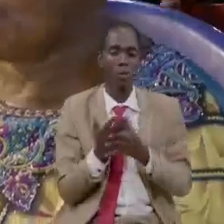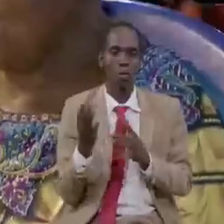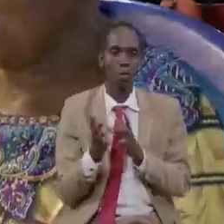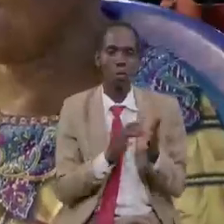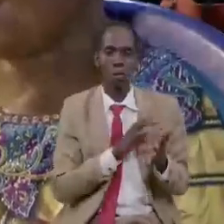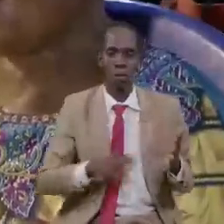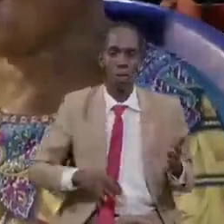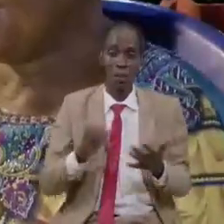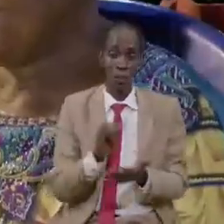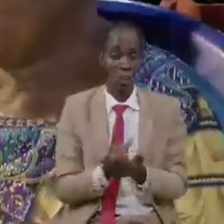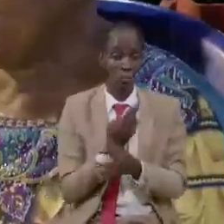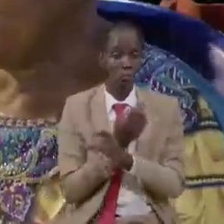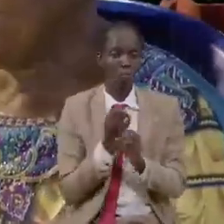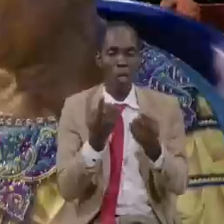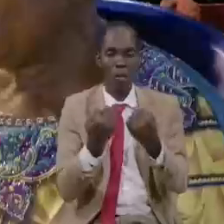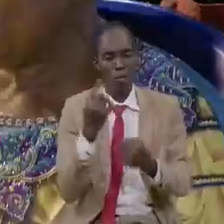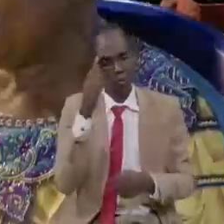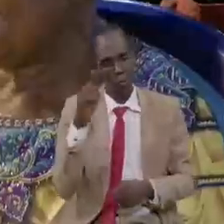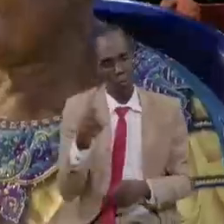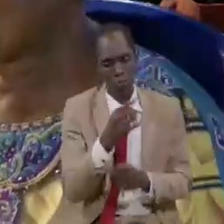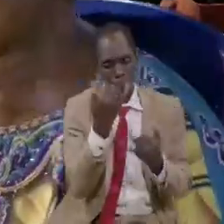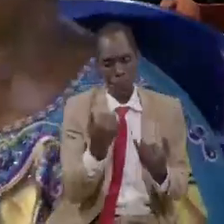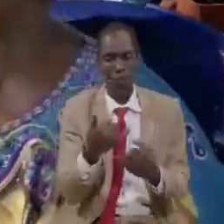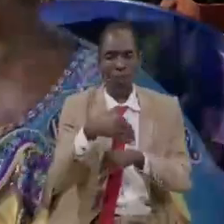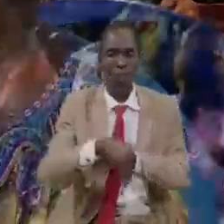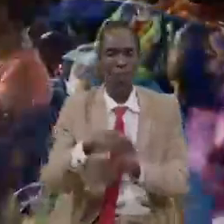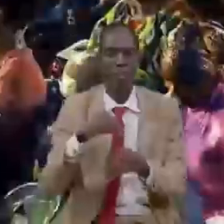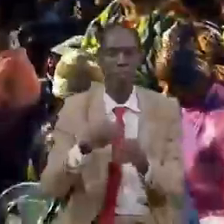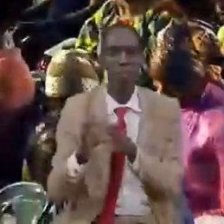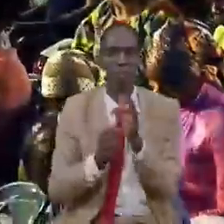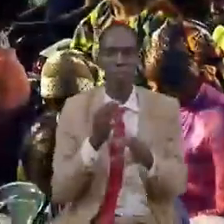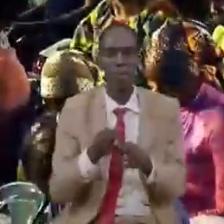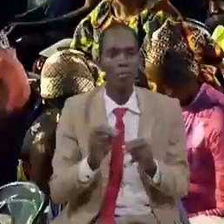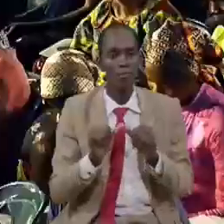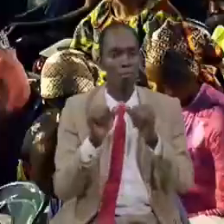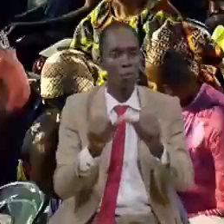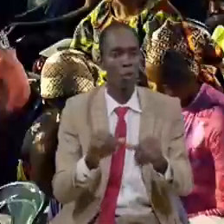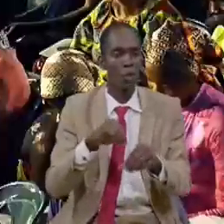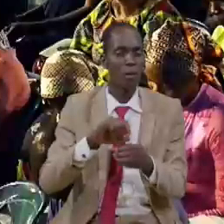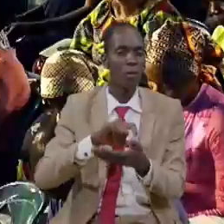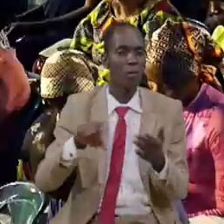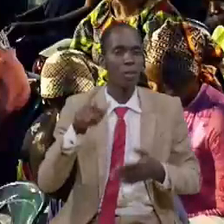tonight. Look at verse 24. It says in verse 24,